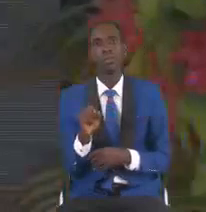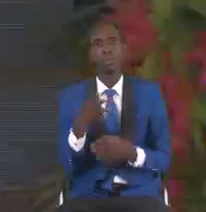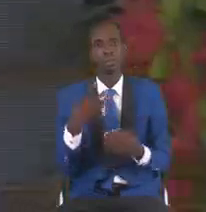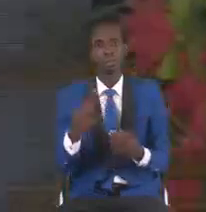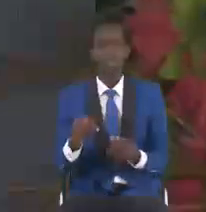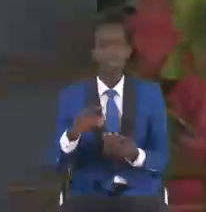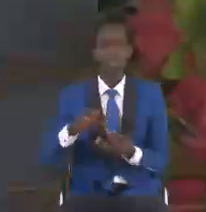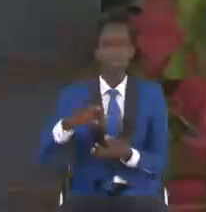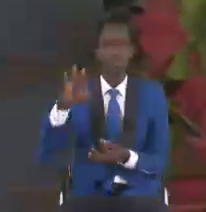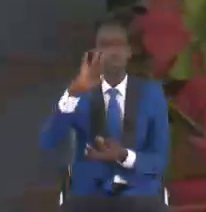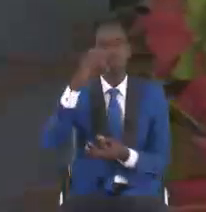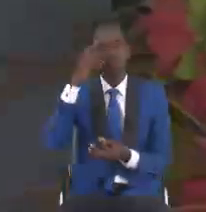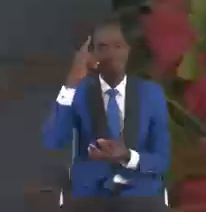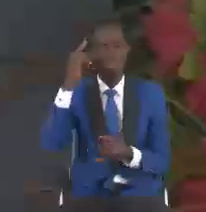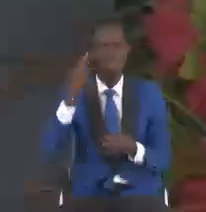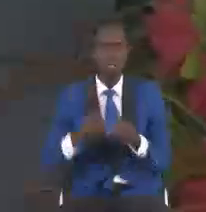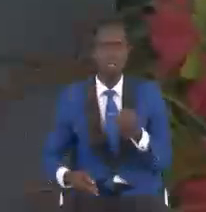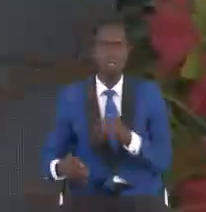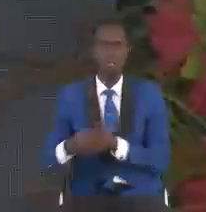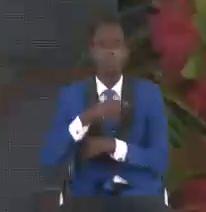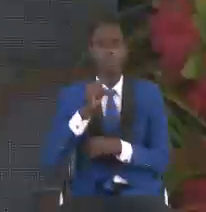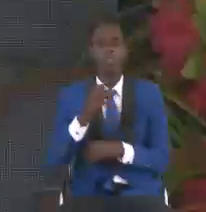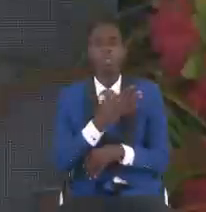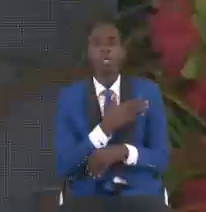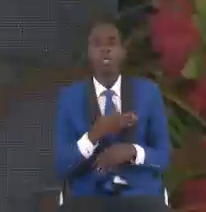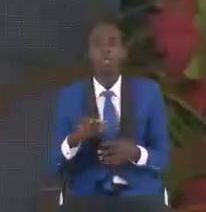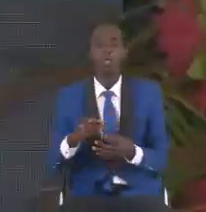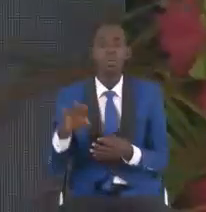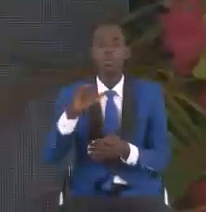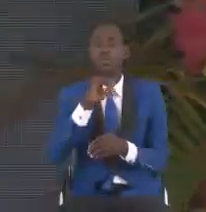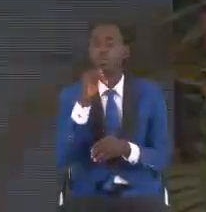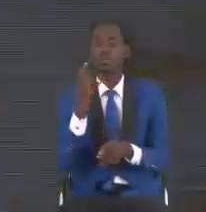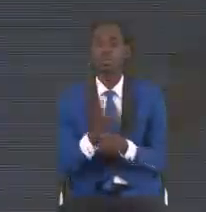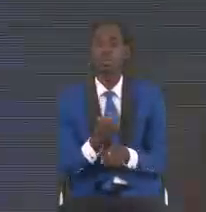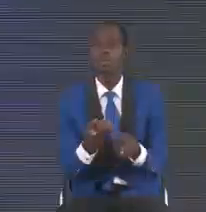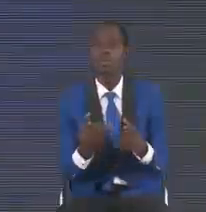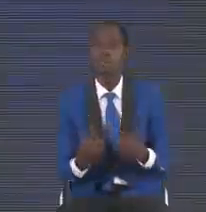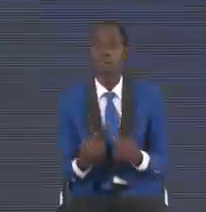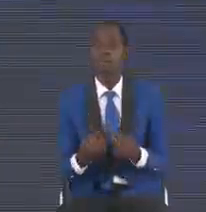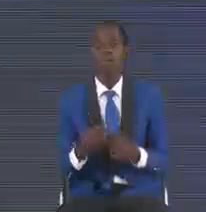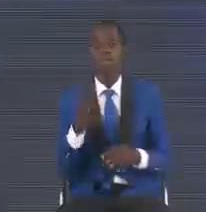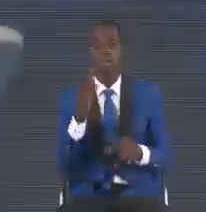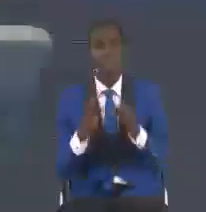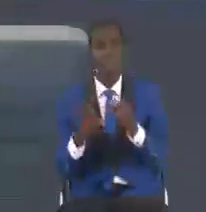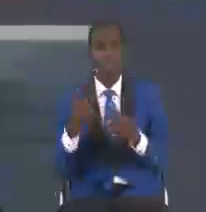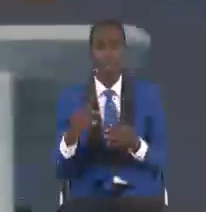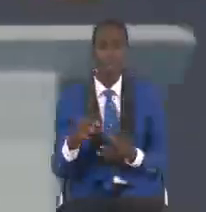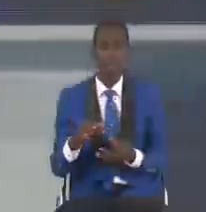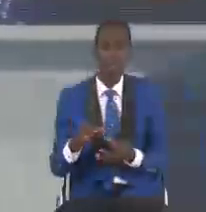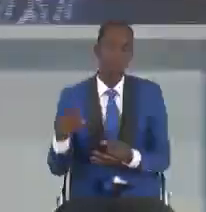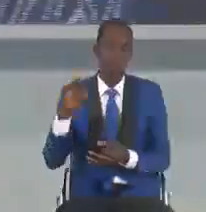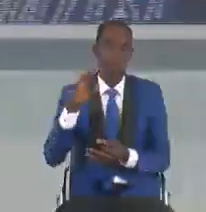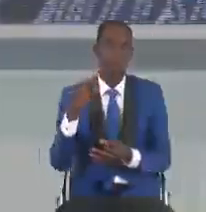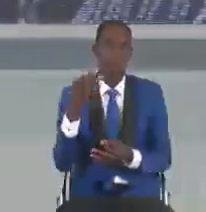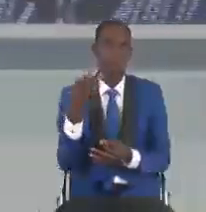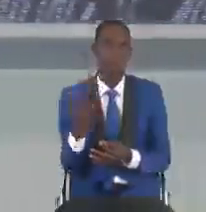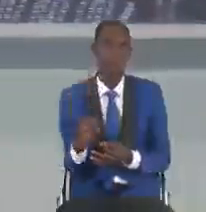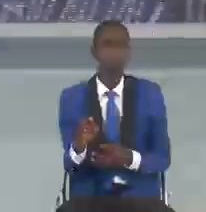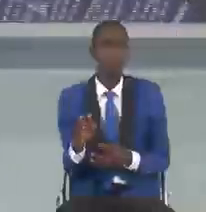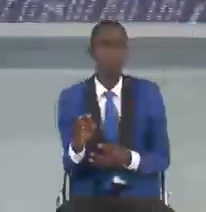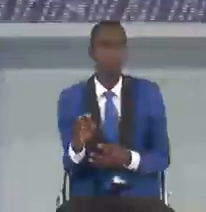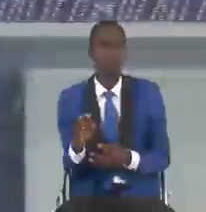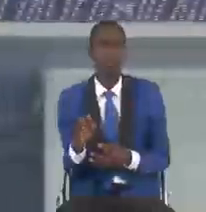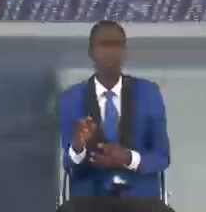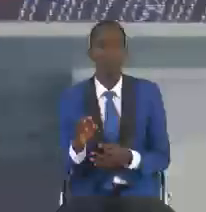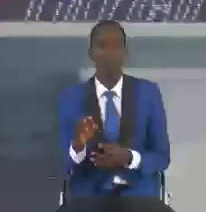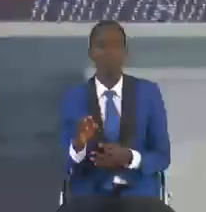the last days, and the spirit didn't just come. It's the spirit of Pharaoh that will hear the